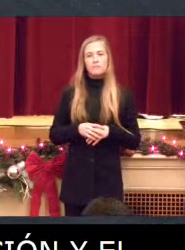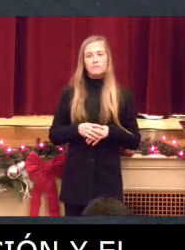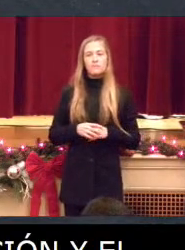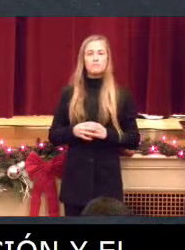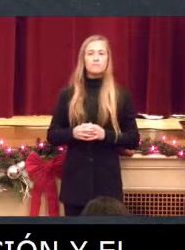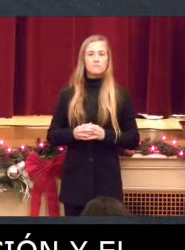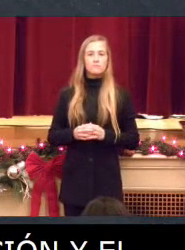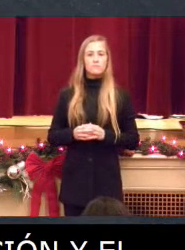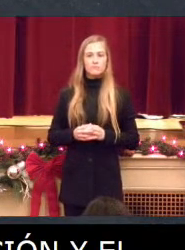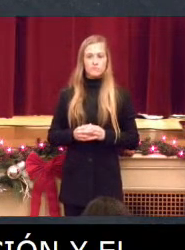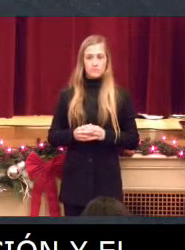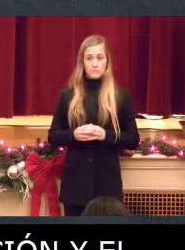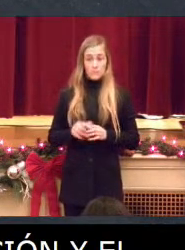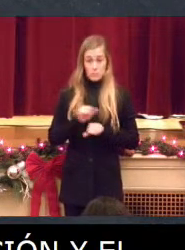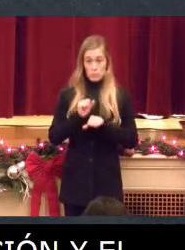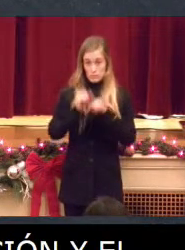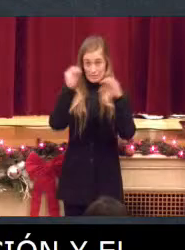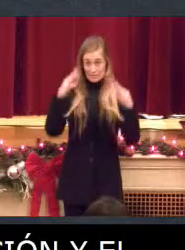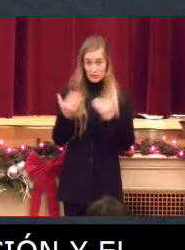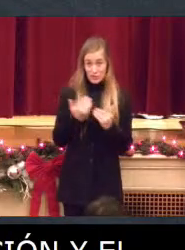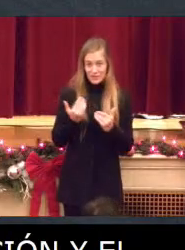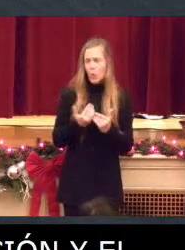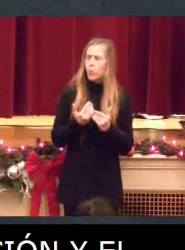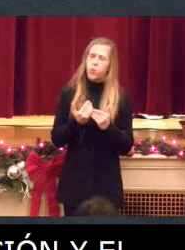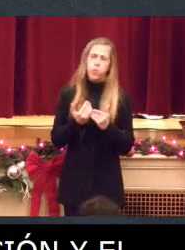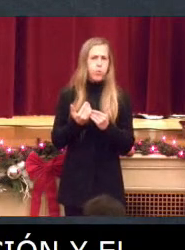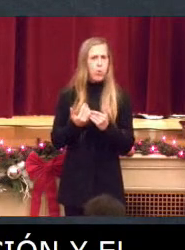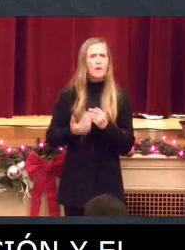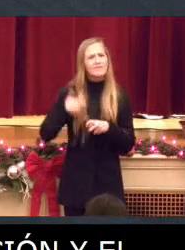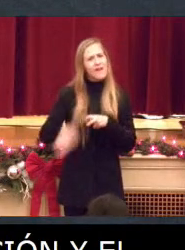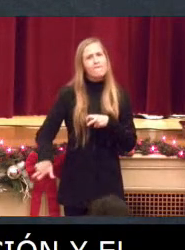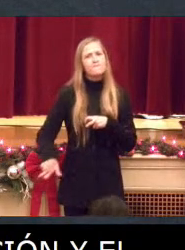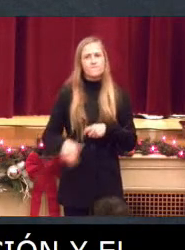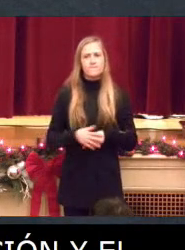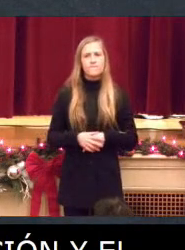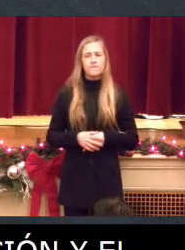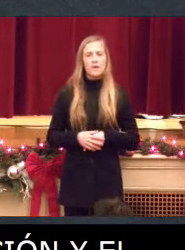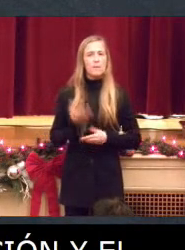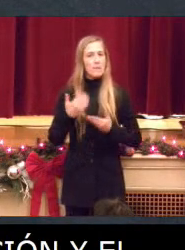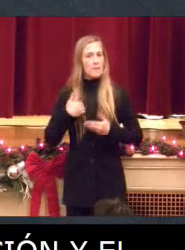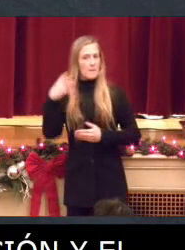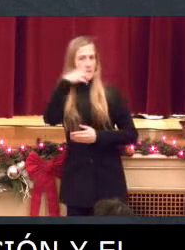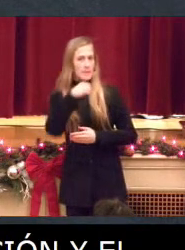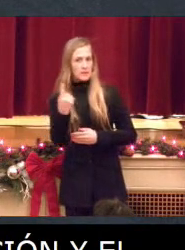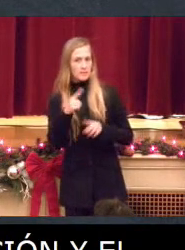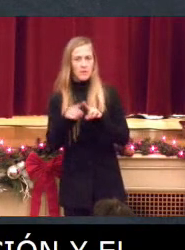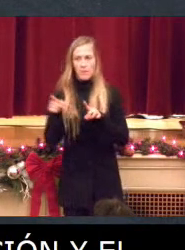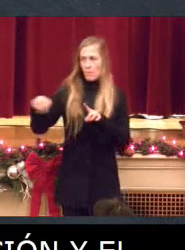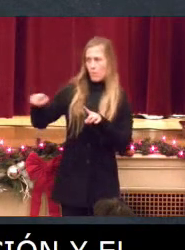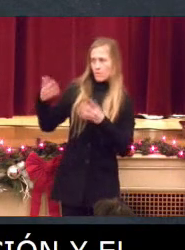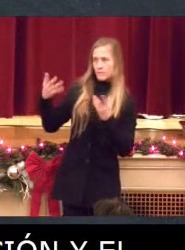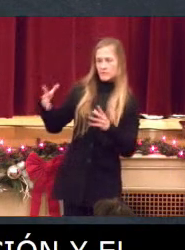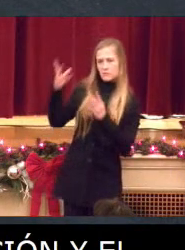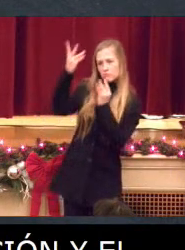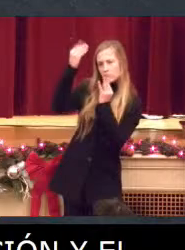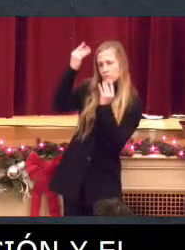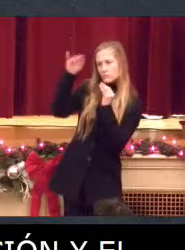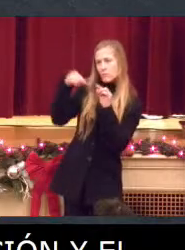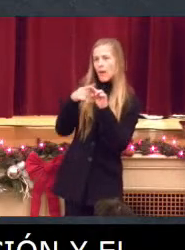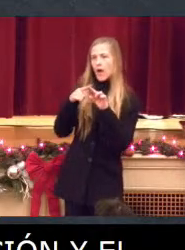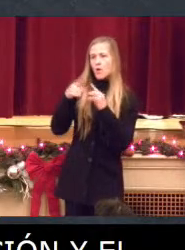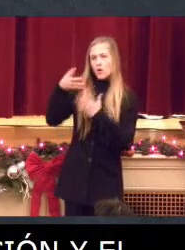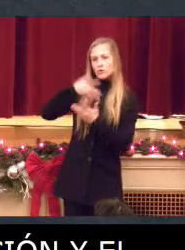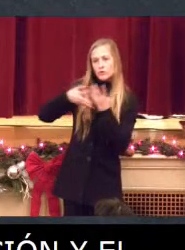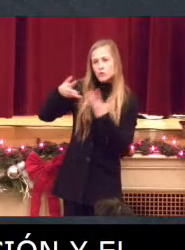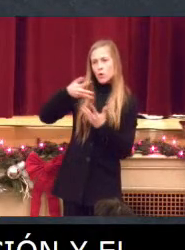it's tough working as an educator, and so I don't know if I missed this piece of it, but have you guys thought about the social or